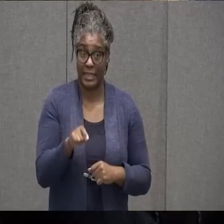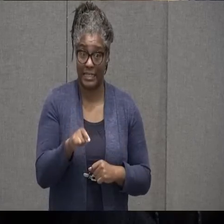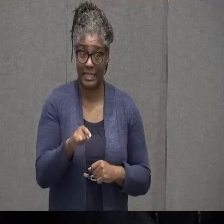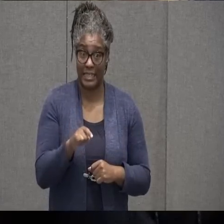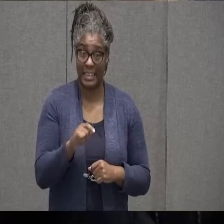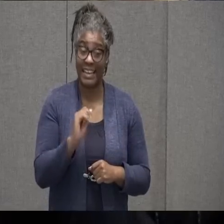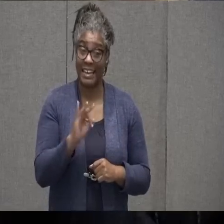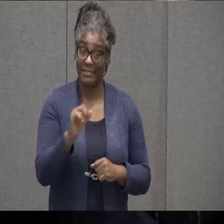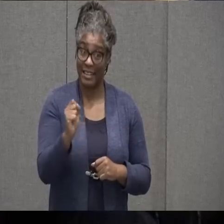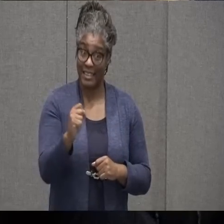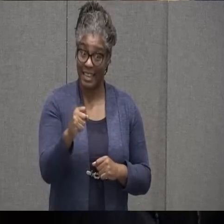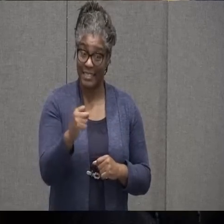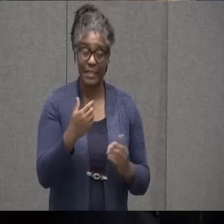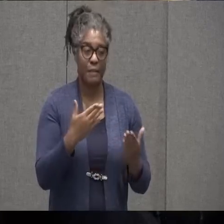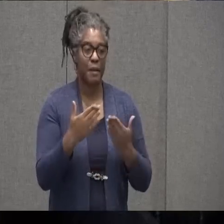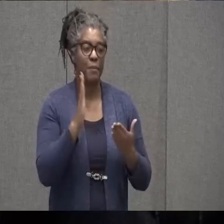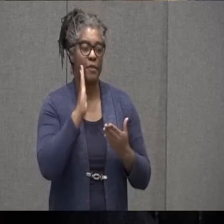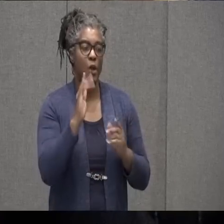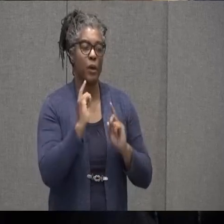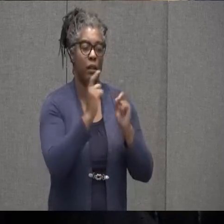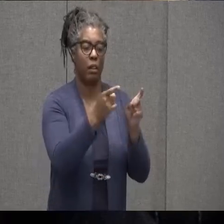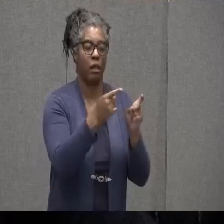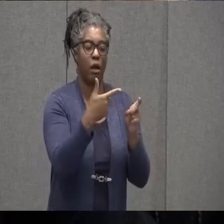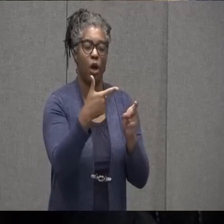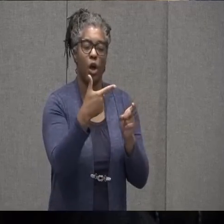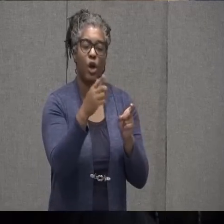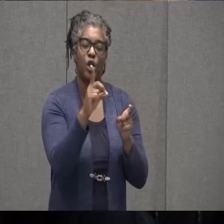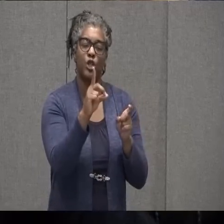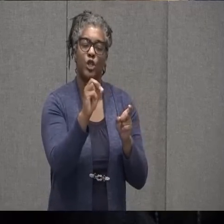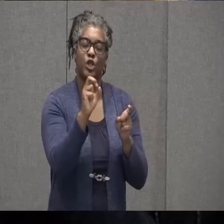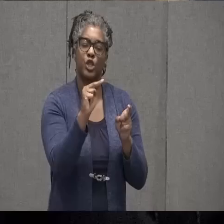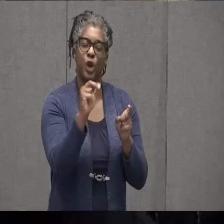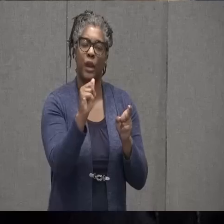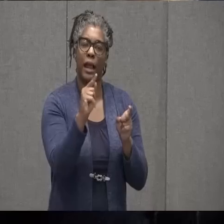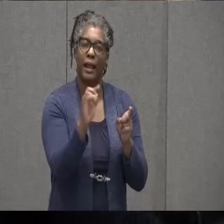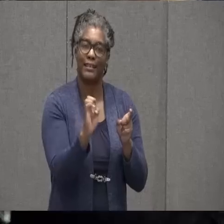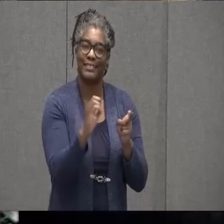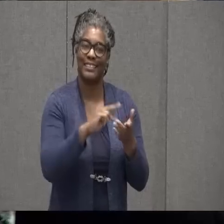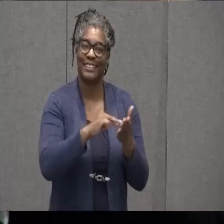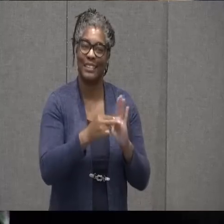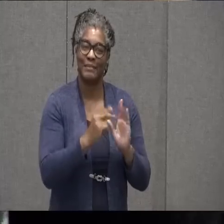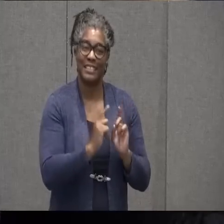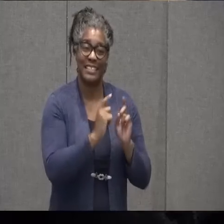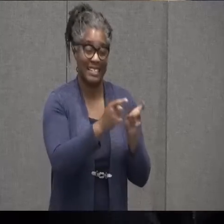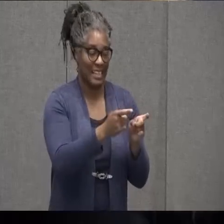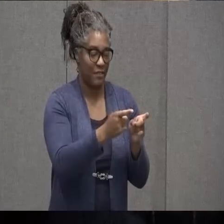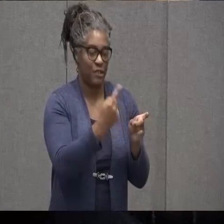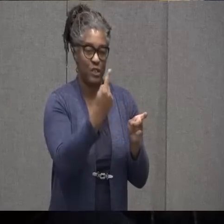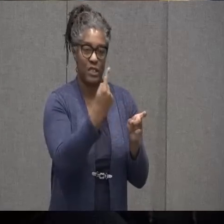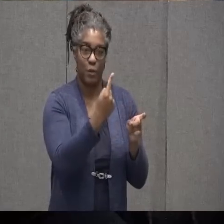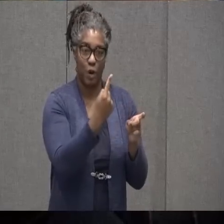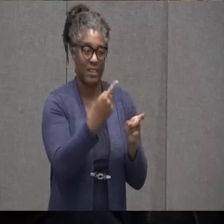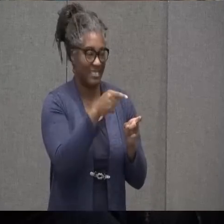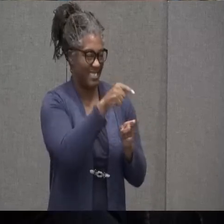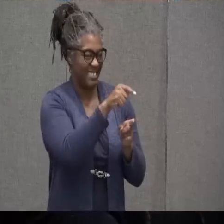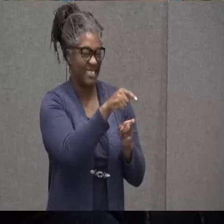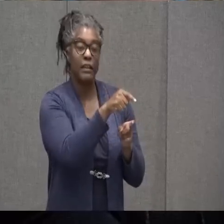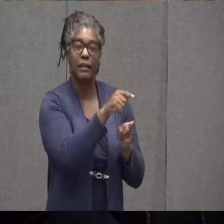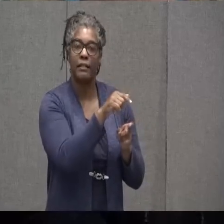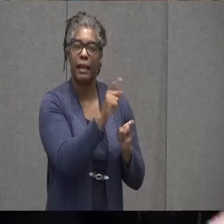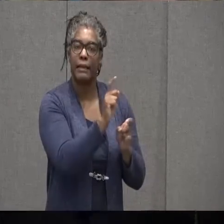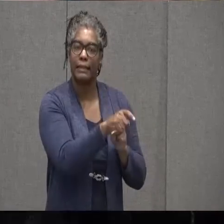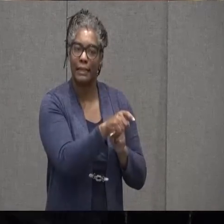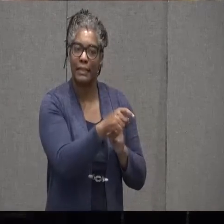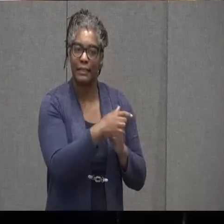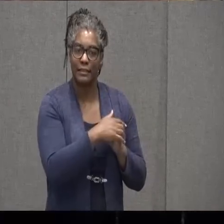decide to donate their money. That means they give money to someone, someone else who needs it. And